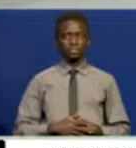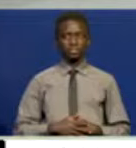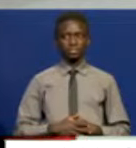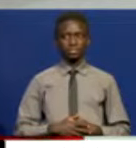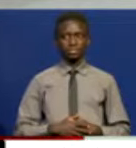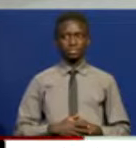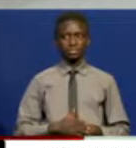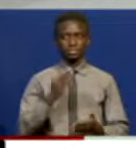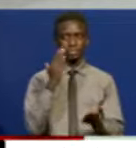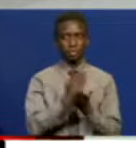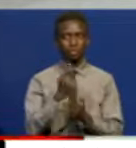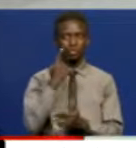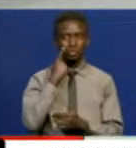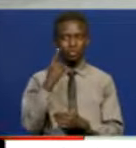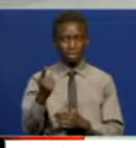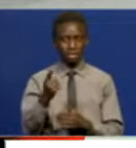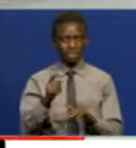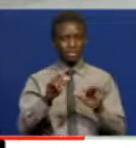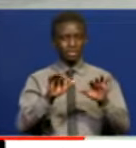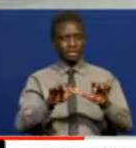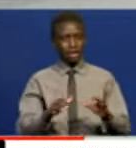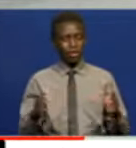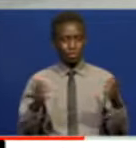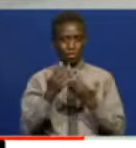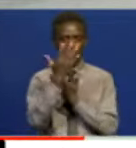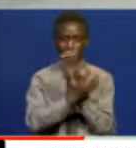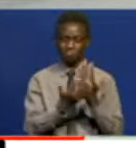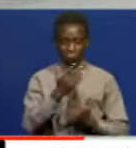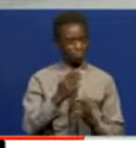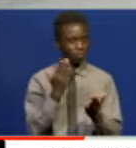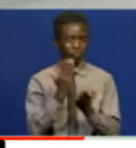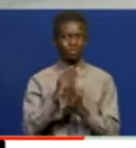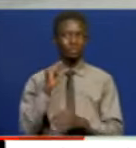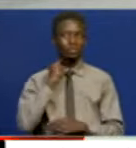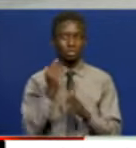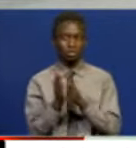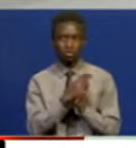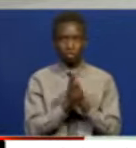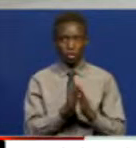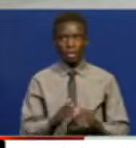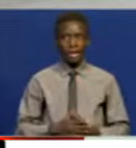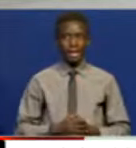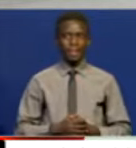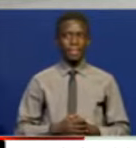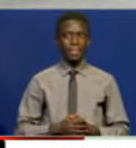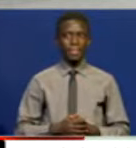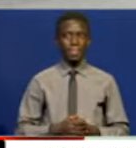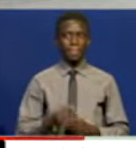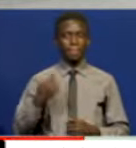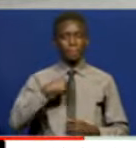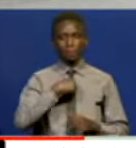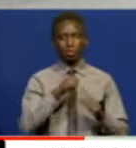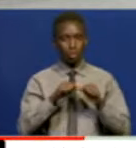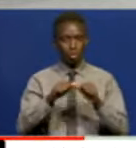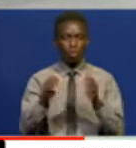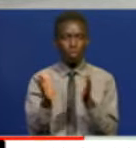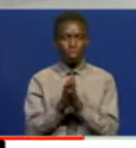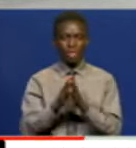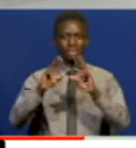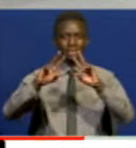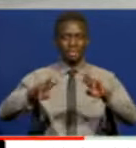Keyboard warriors, the remarks are quite interesting. We continue now with the analysis of